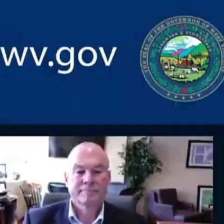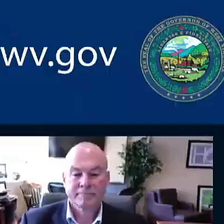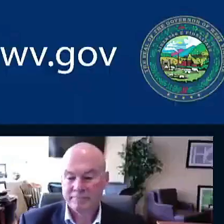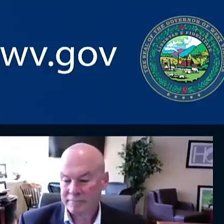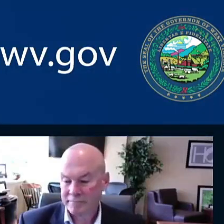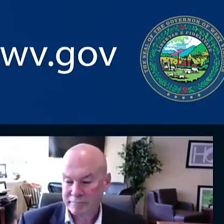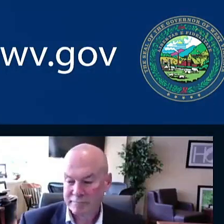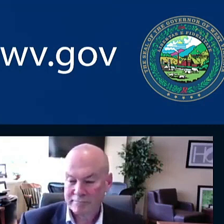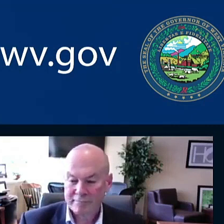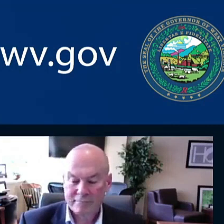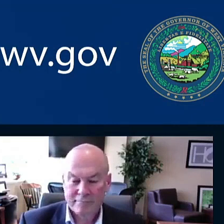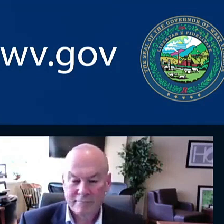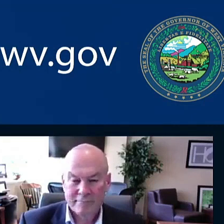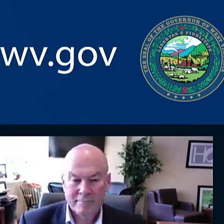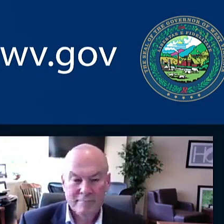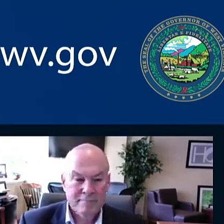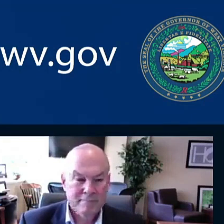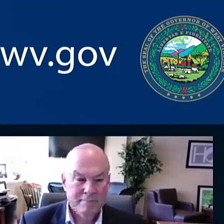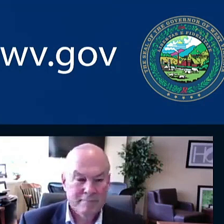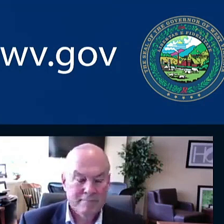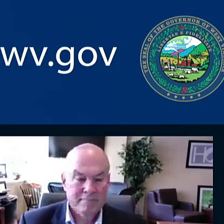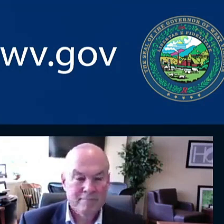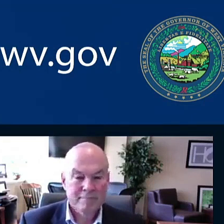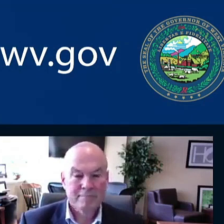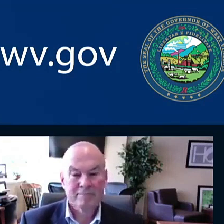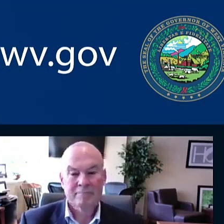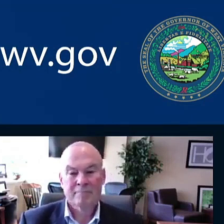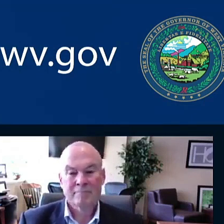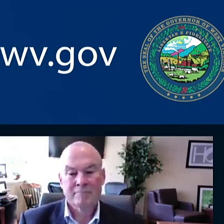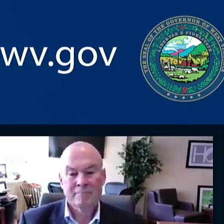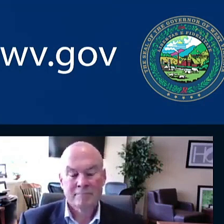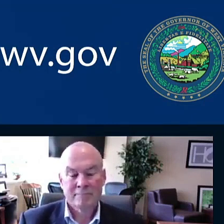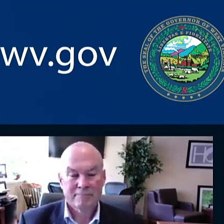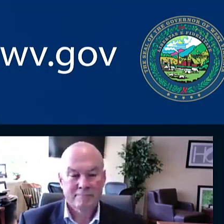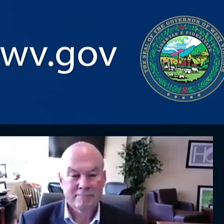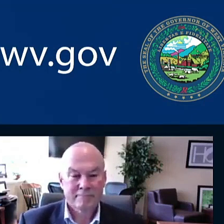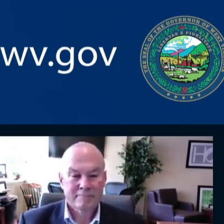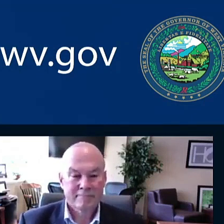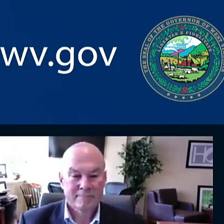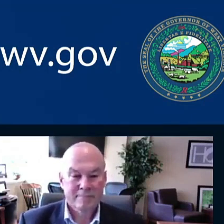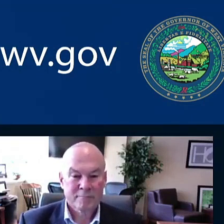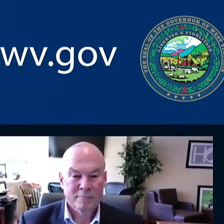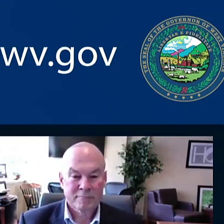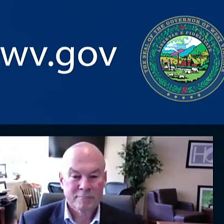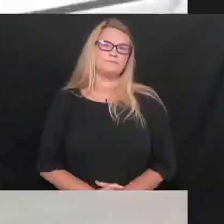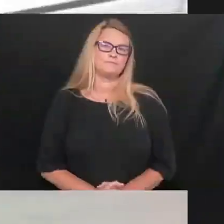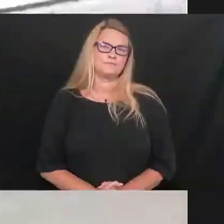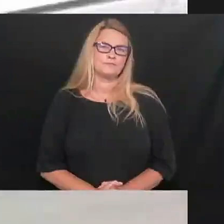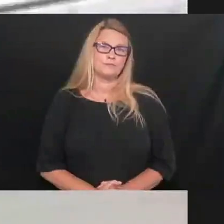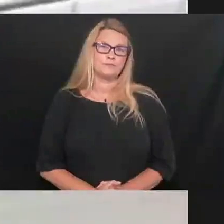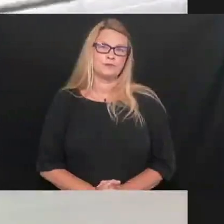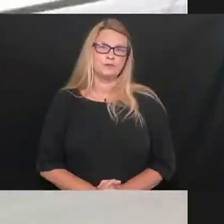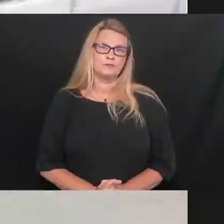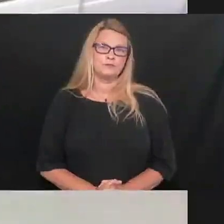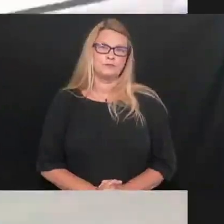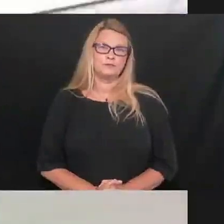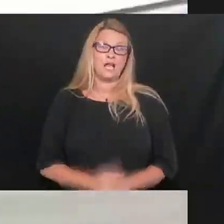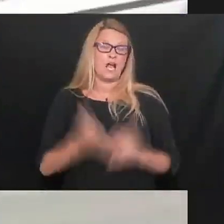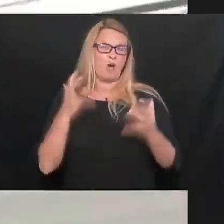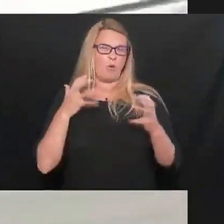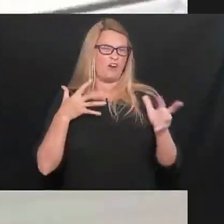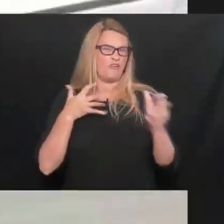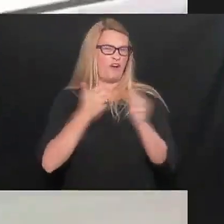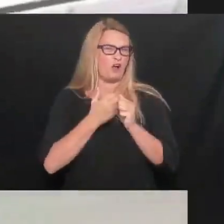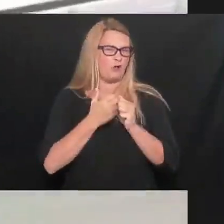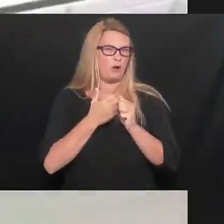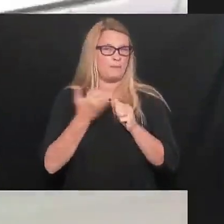All right, thank you, Charles. Next to Mark Curtis with Nexstar Media. Good morning, Governor and staff. And let me follow up to his question, because I asked